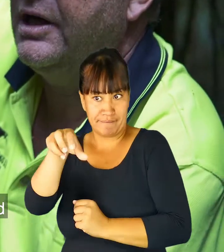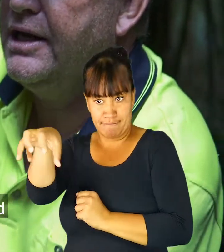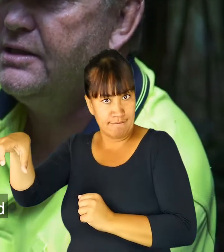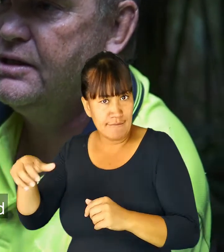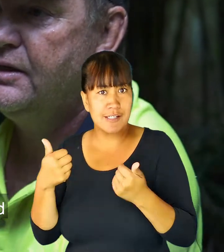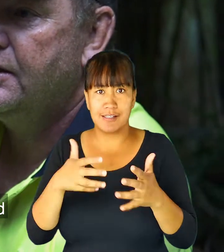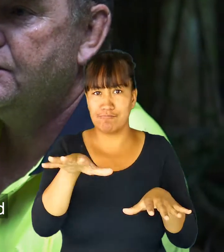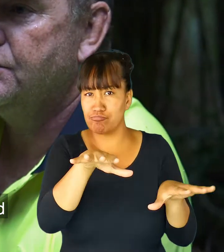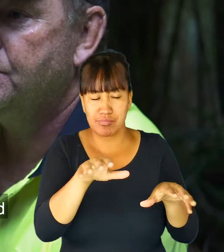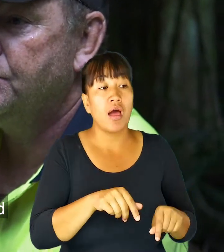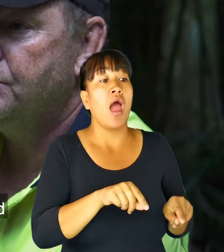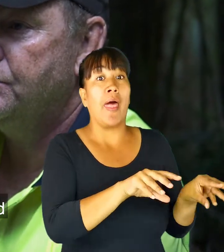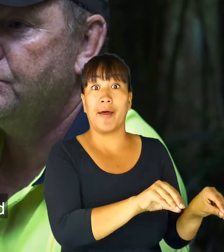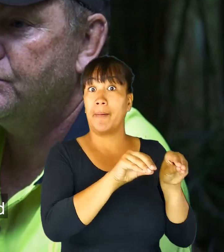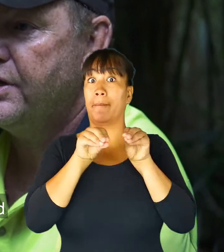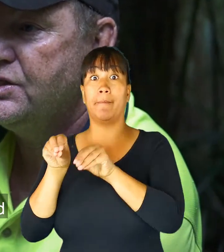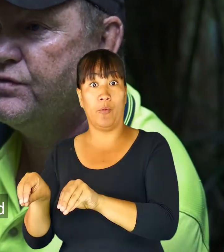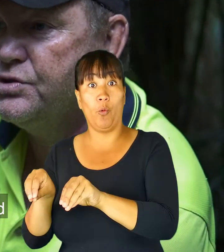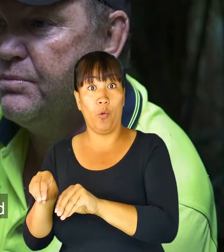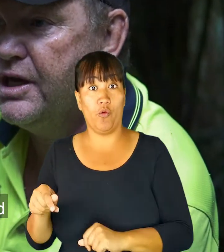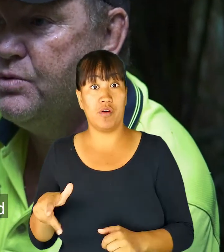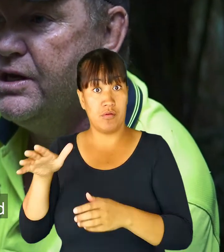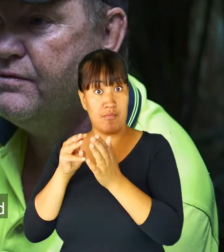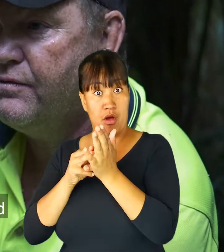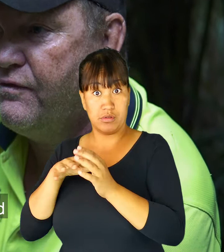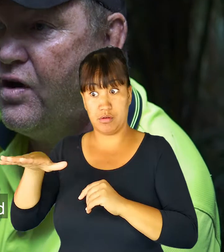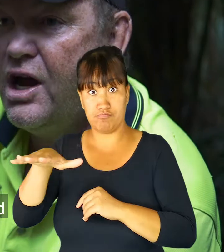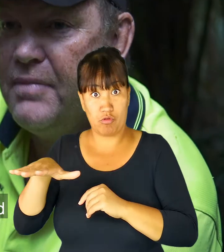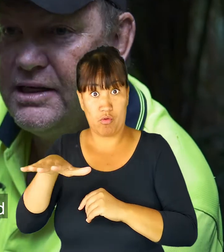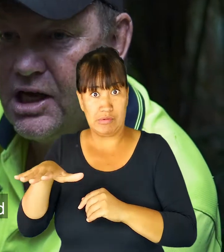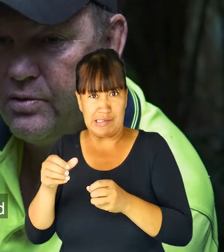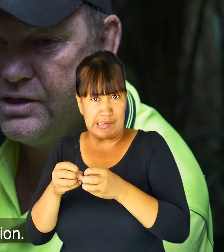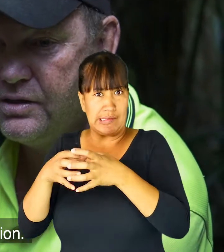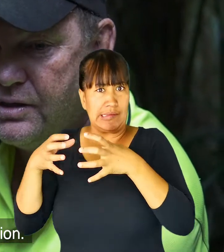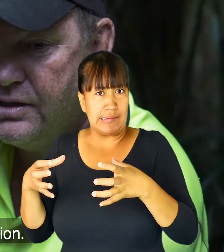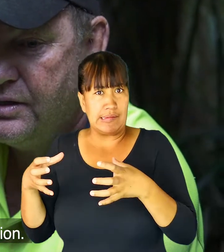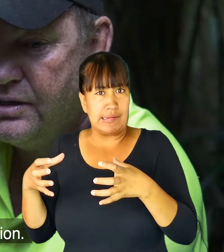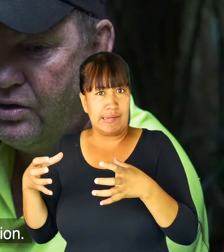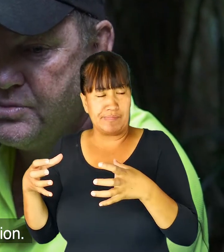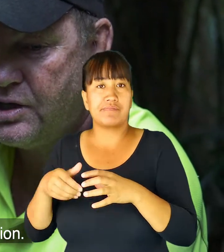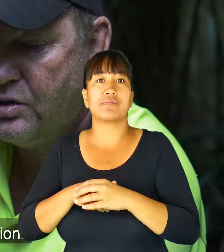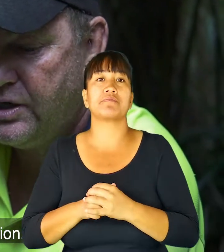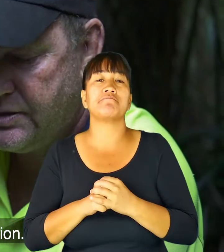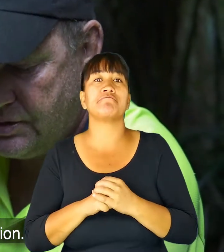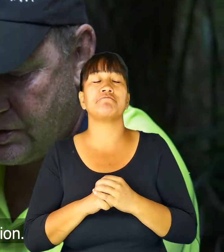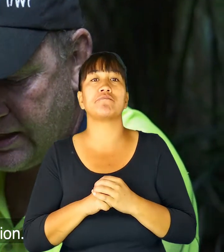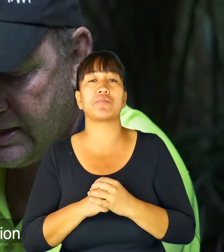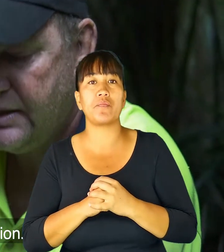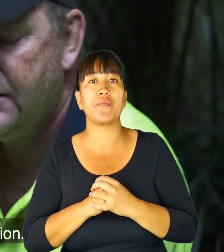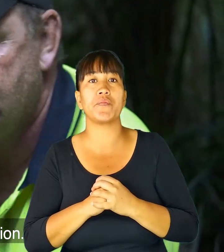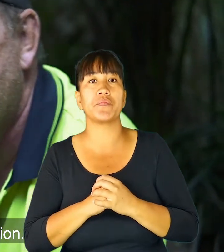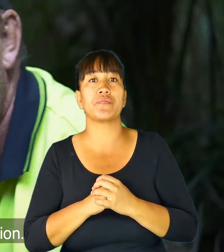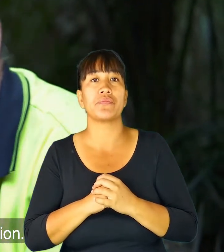Hapu Inland, to transfer some kiwi via Matakawi Limestone Island to